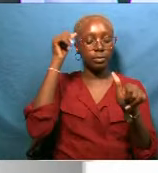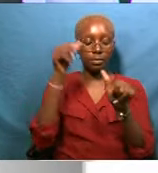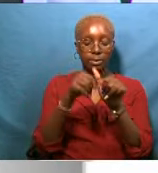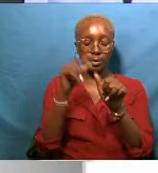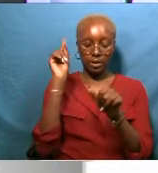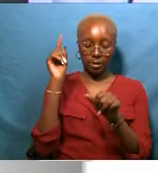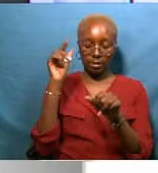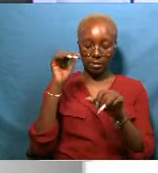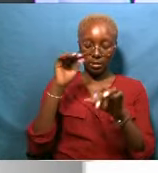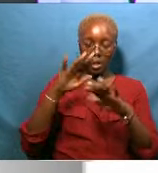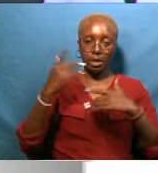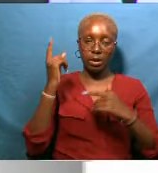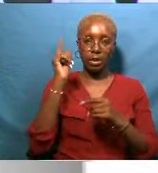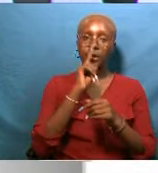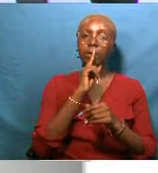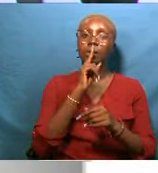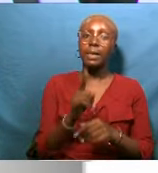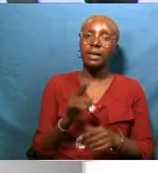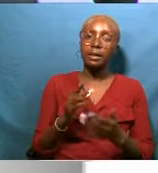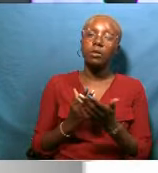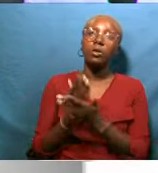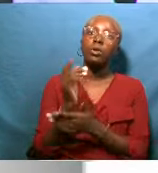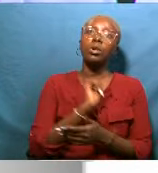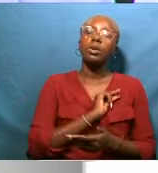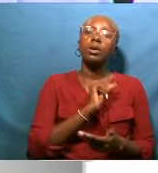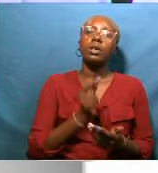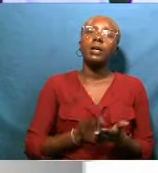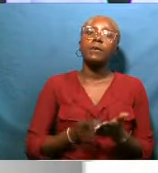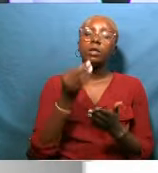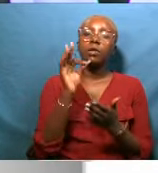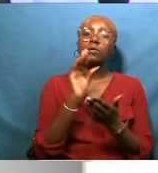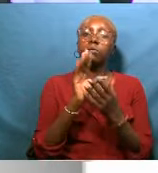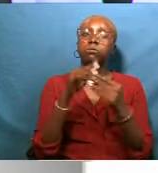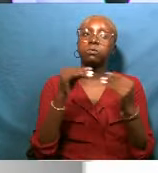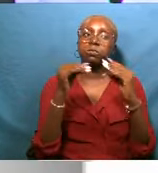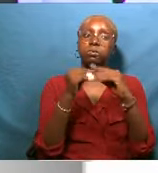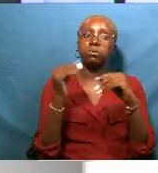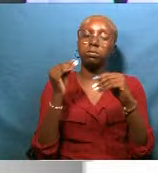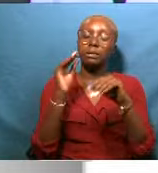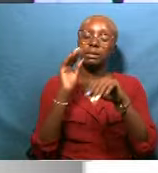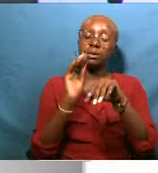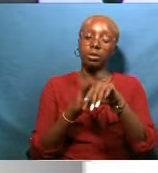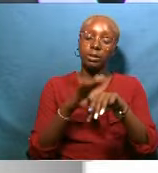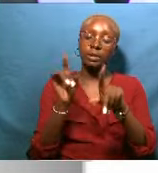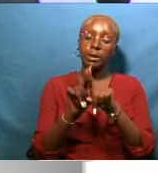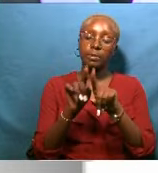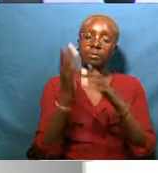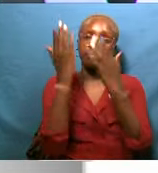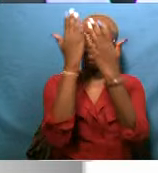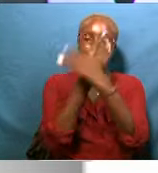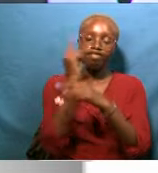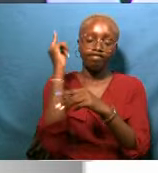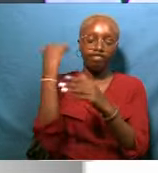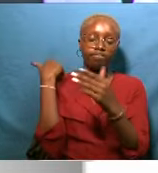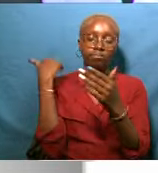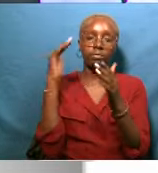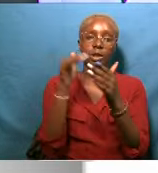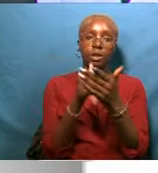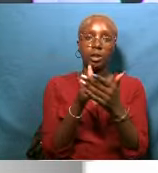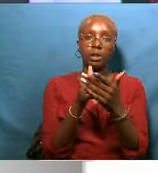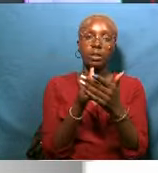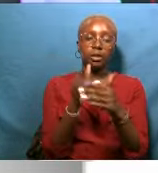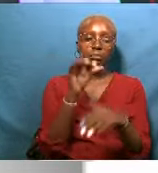commanded, through these gifts of your creation. On the same night he was betrayed, he took